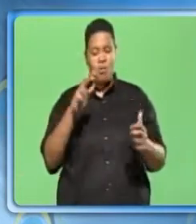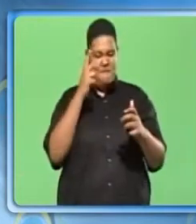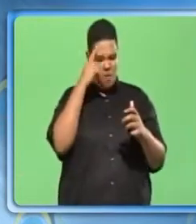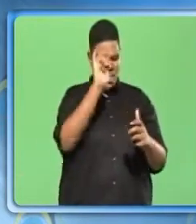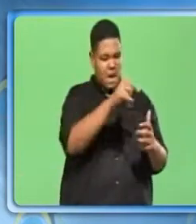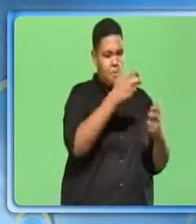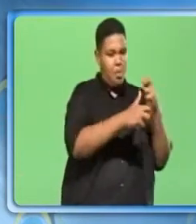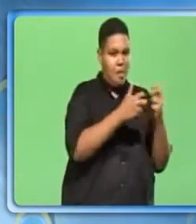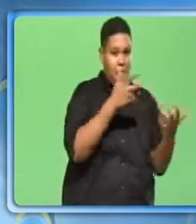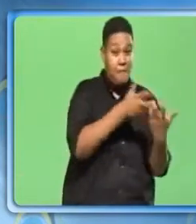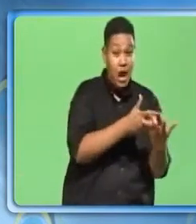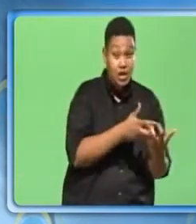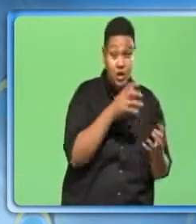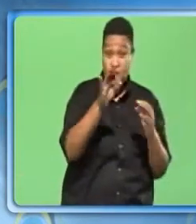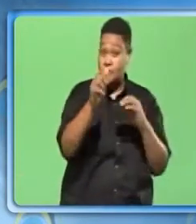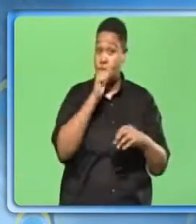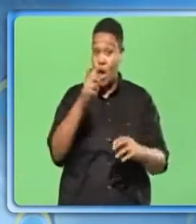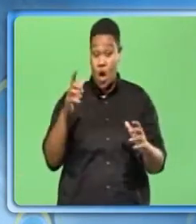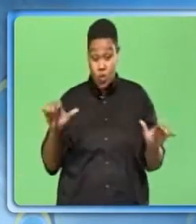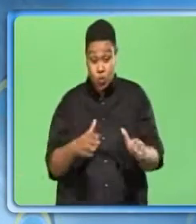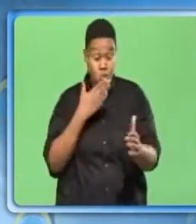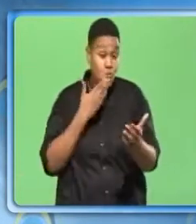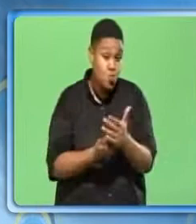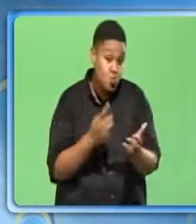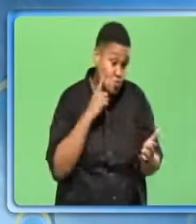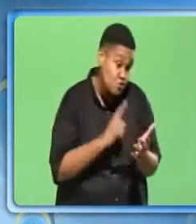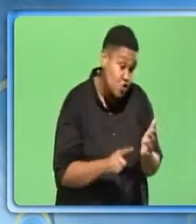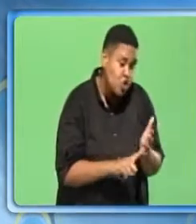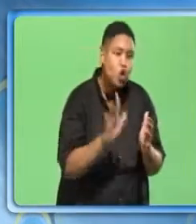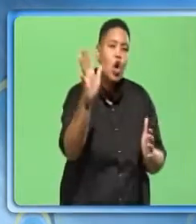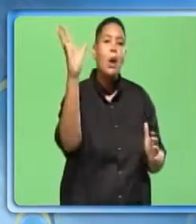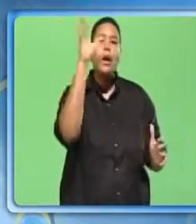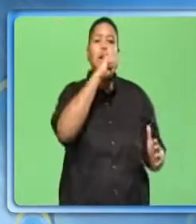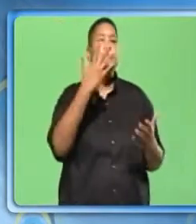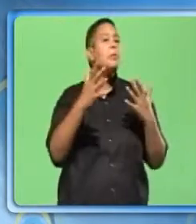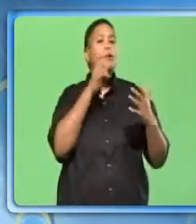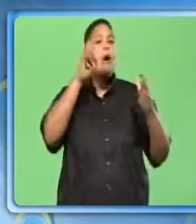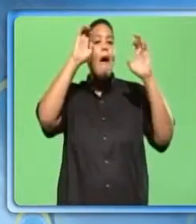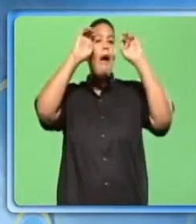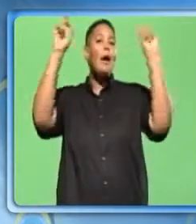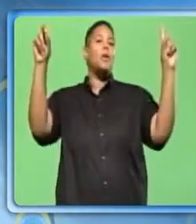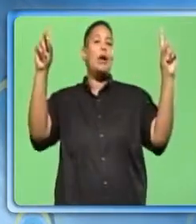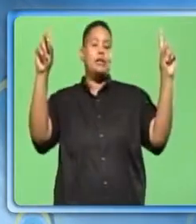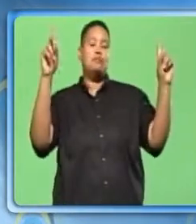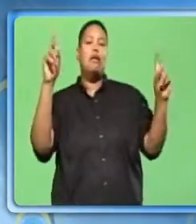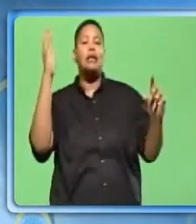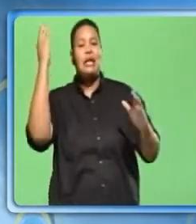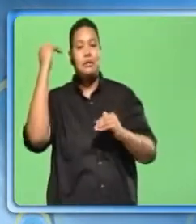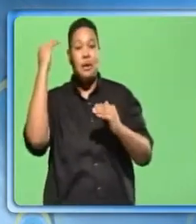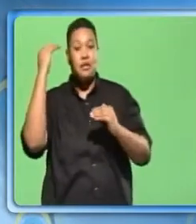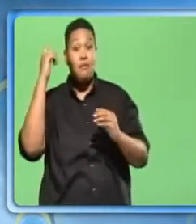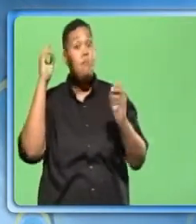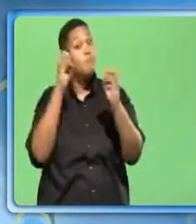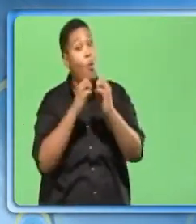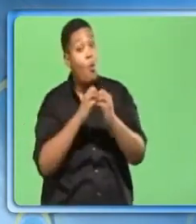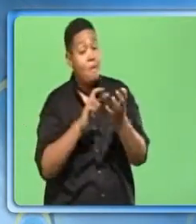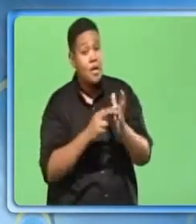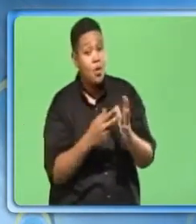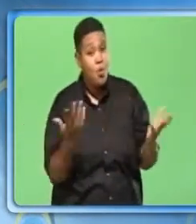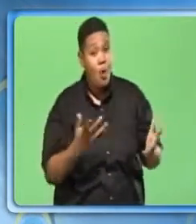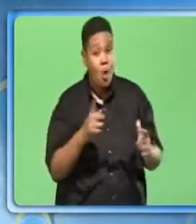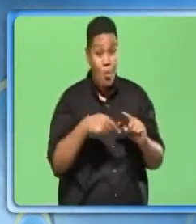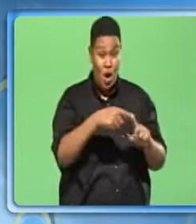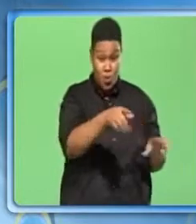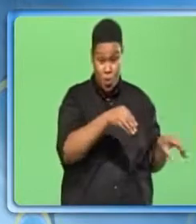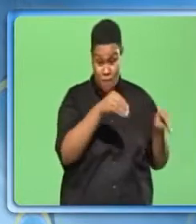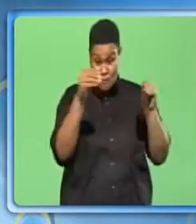problem. If you do not do a good research, your guess may not be as educated as expected. Furthermore, when you